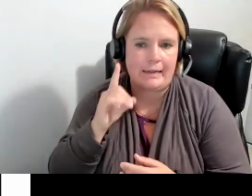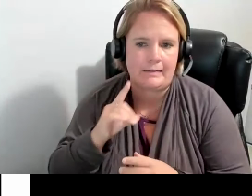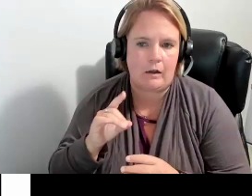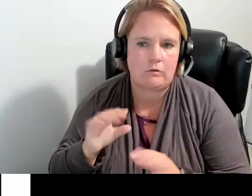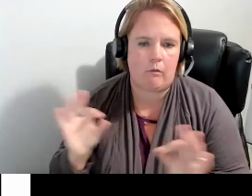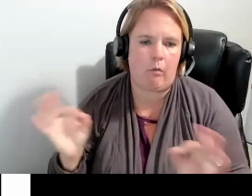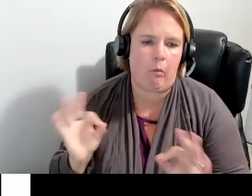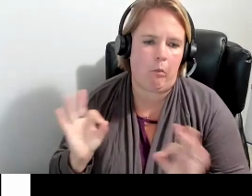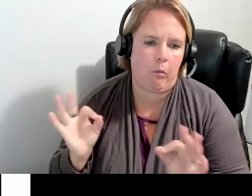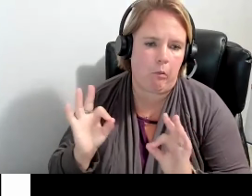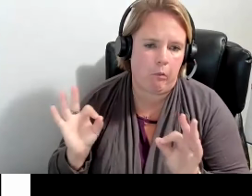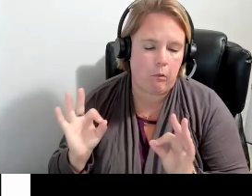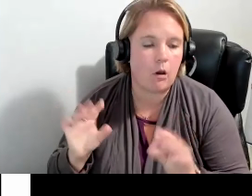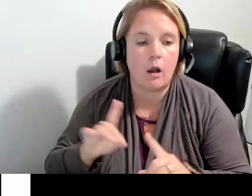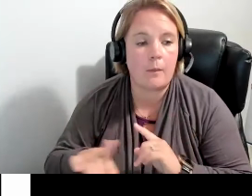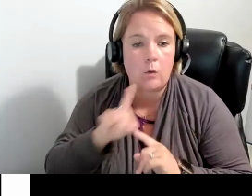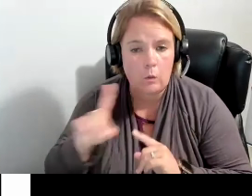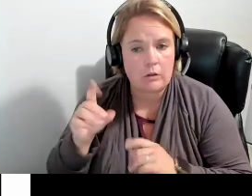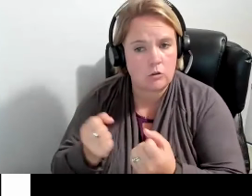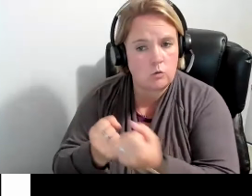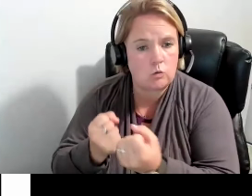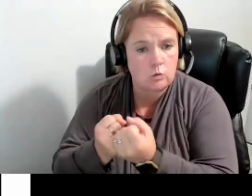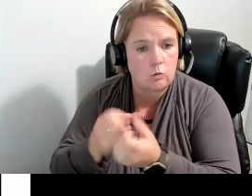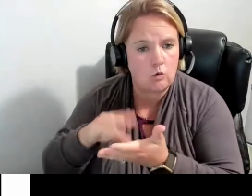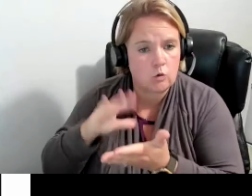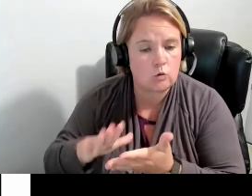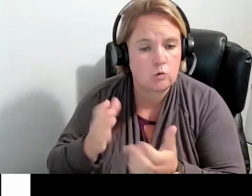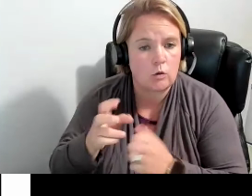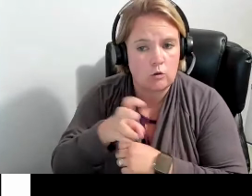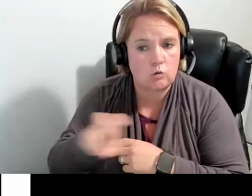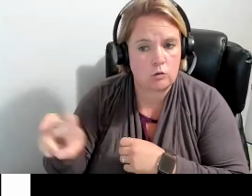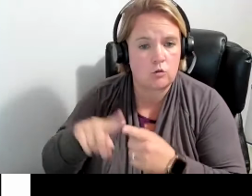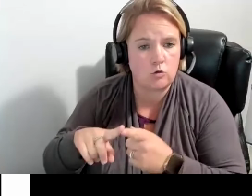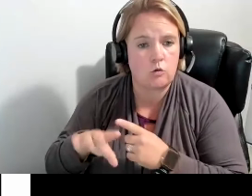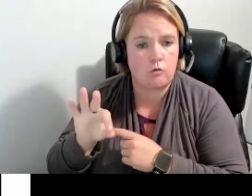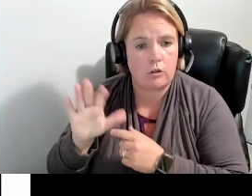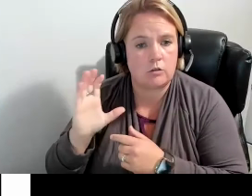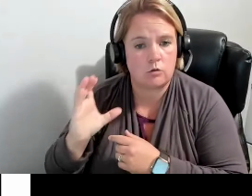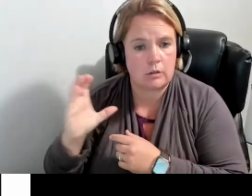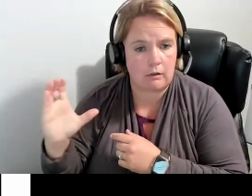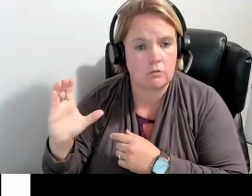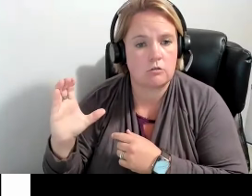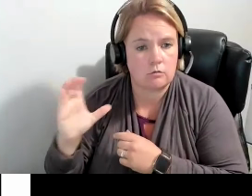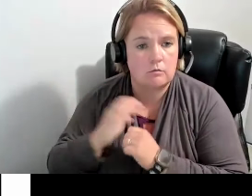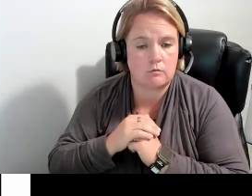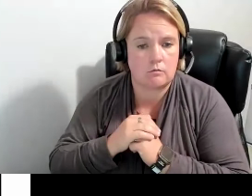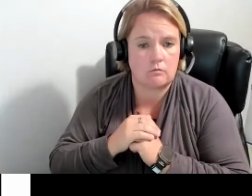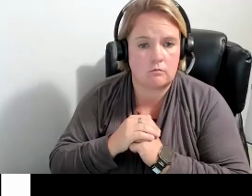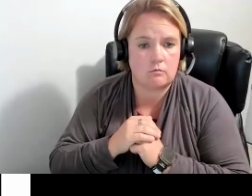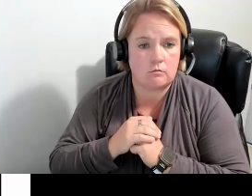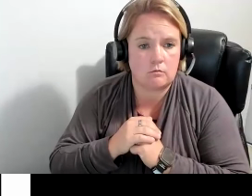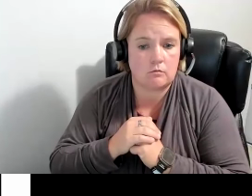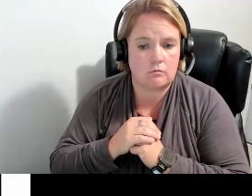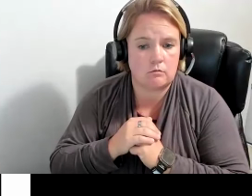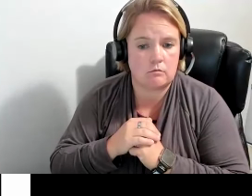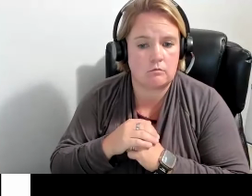you did, but it was to be there to offer support to students who wanted to transition to Fresno City. And then I remember maybe like 2